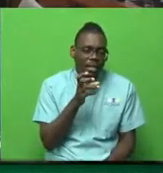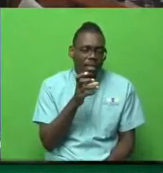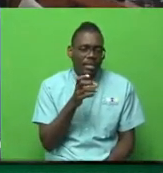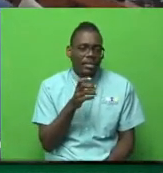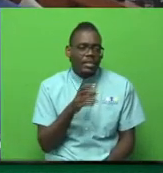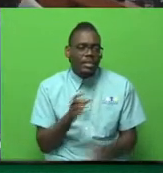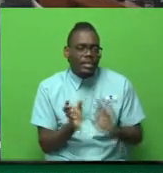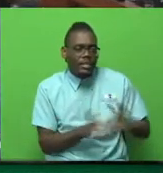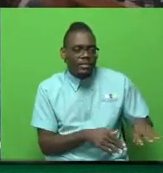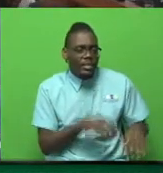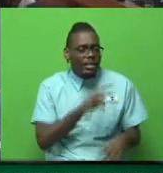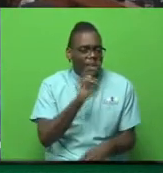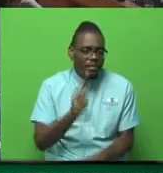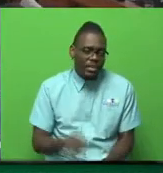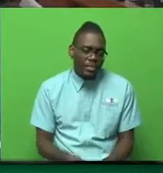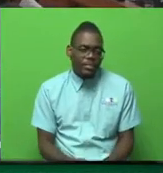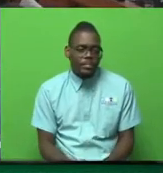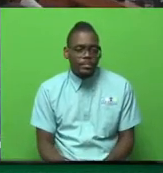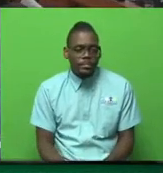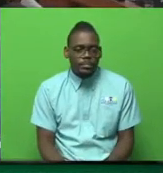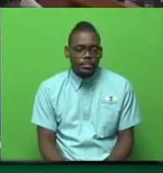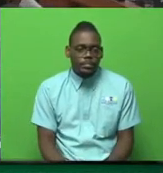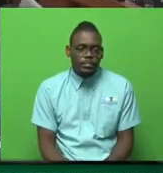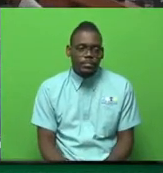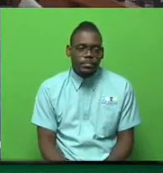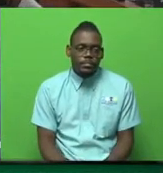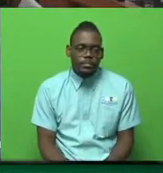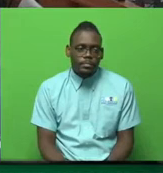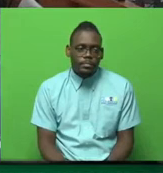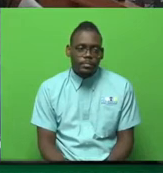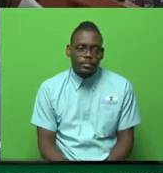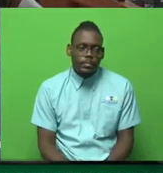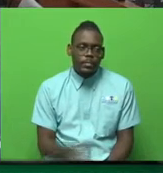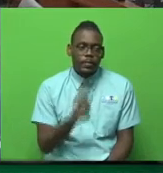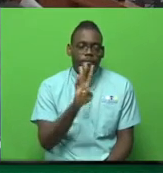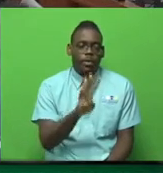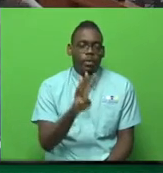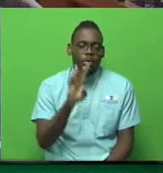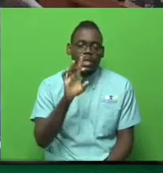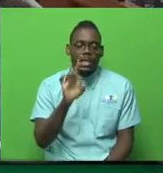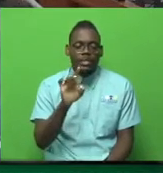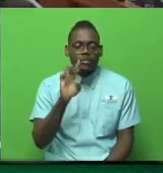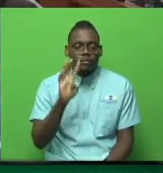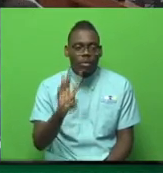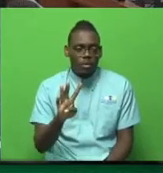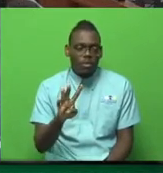Deputy speaker Mr Deputy speaker 48 4 48 6.